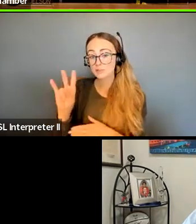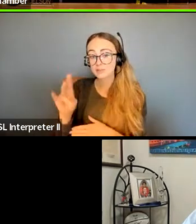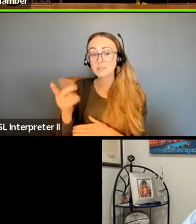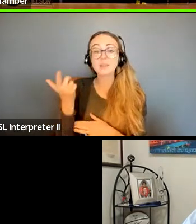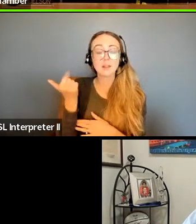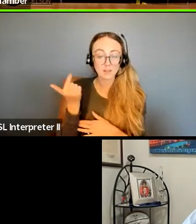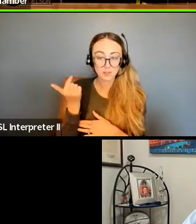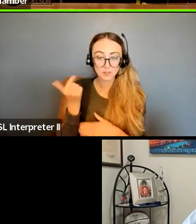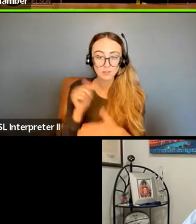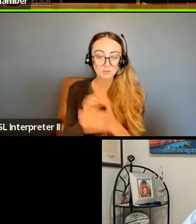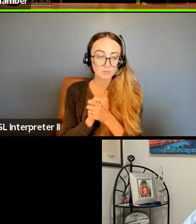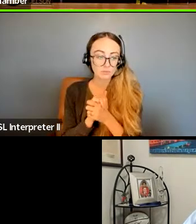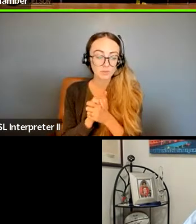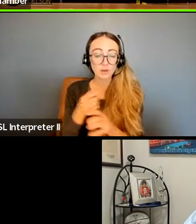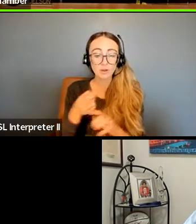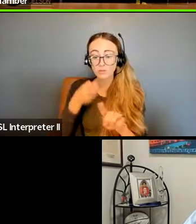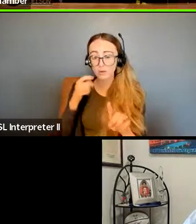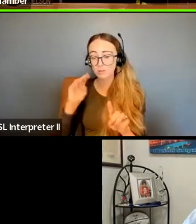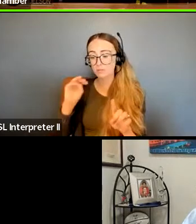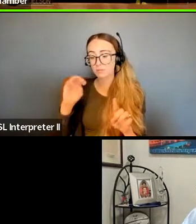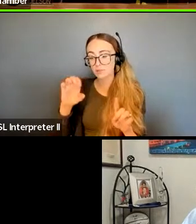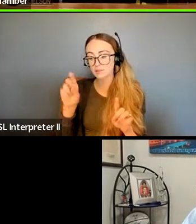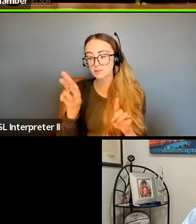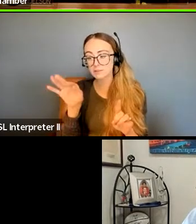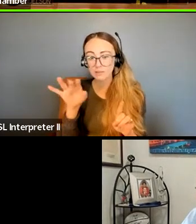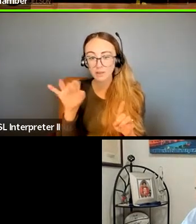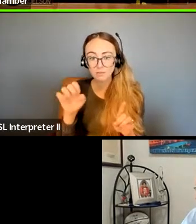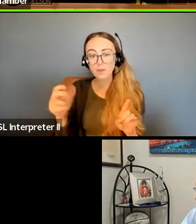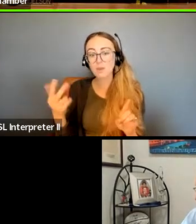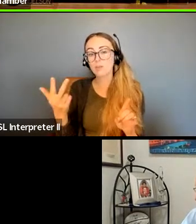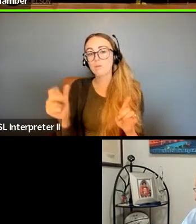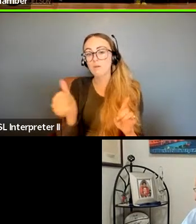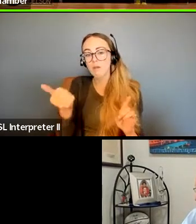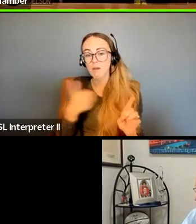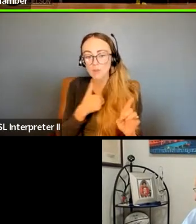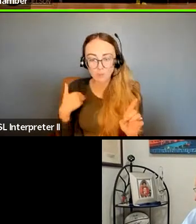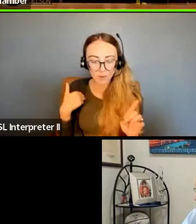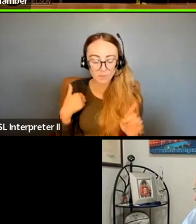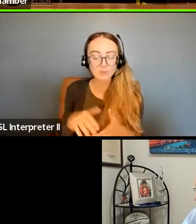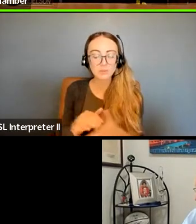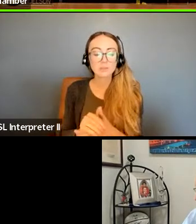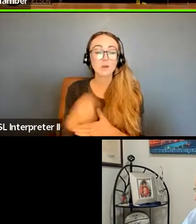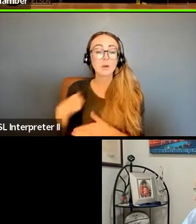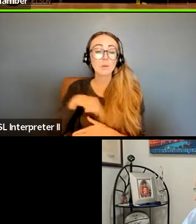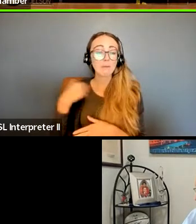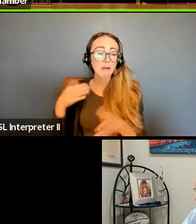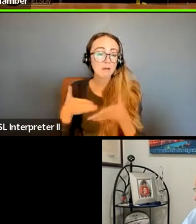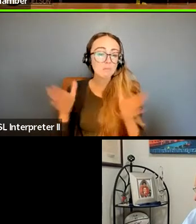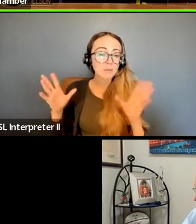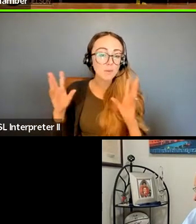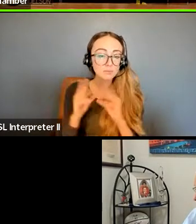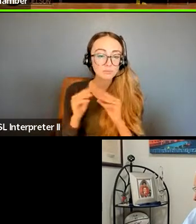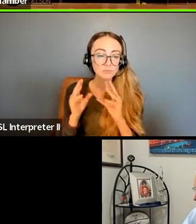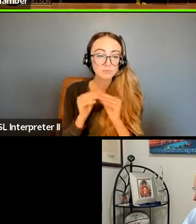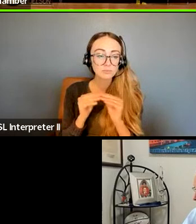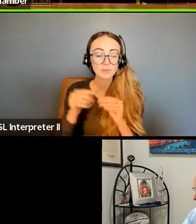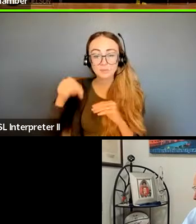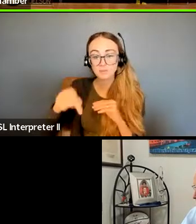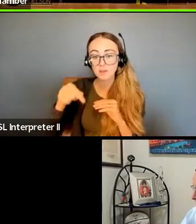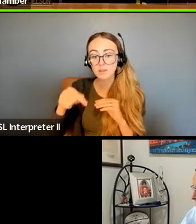year by Councilor McDuffie and three other council members. The Committee of the Whole held a hearing on the